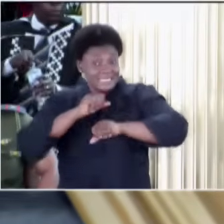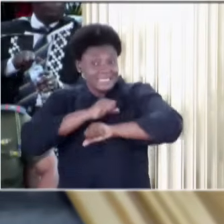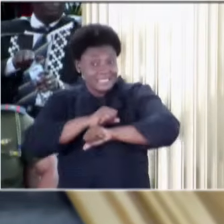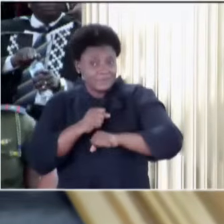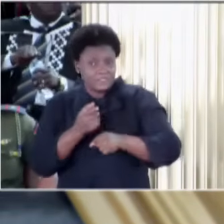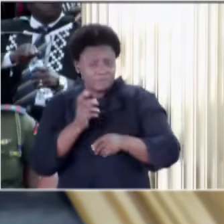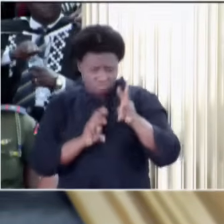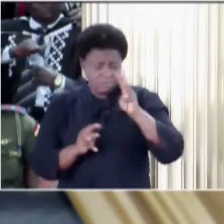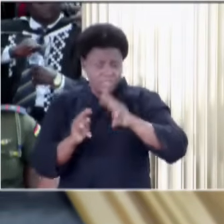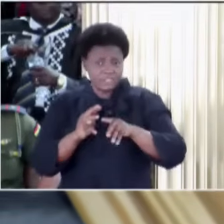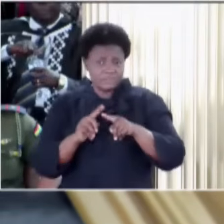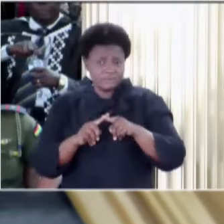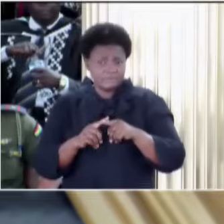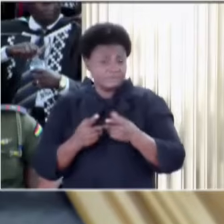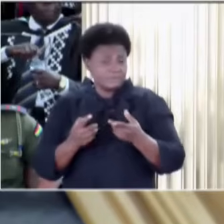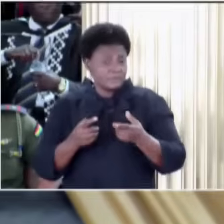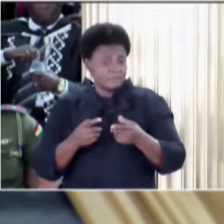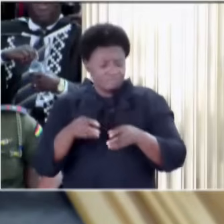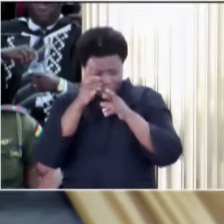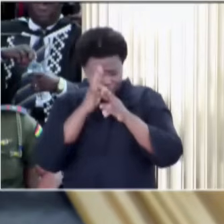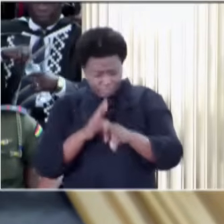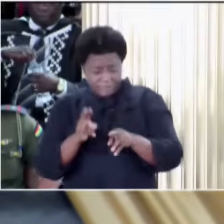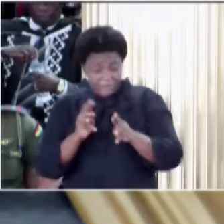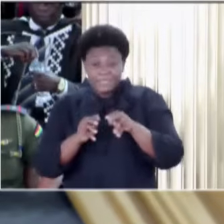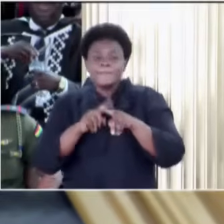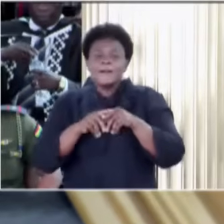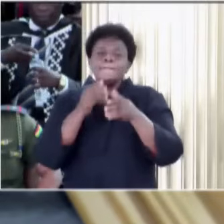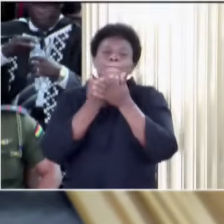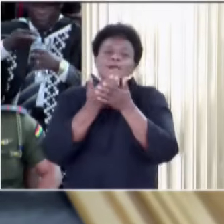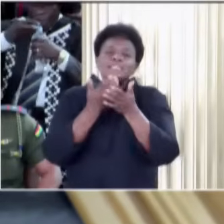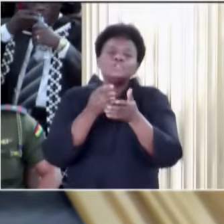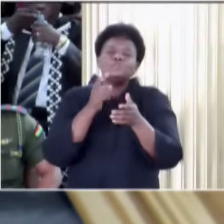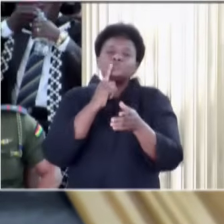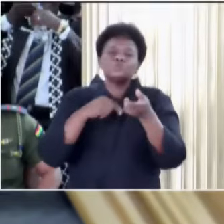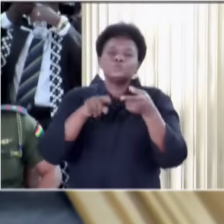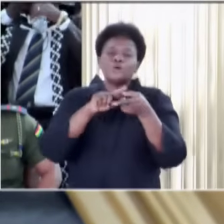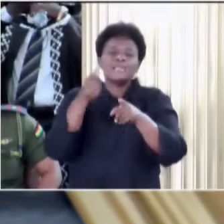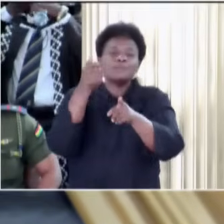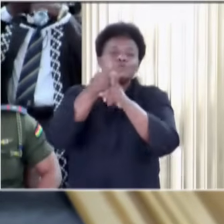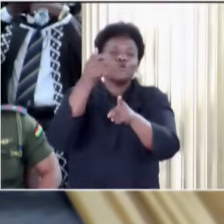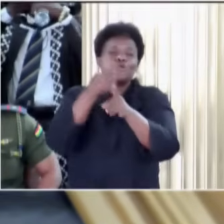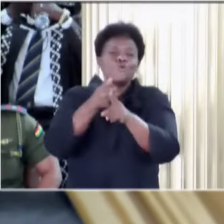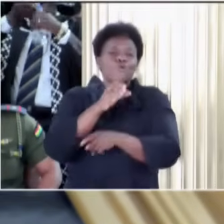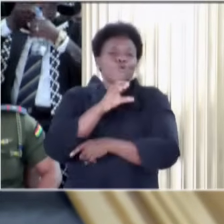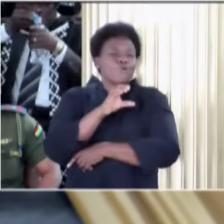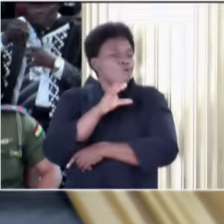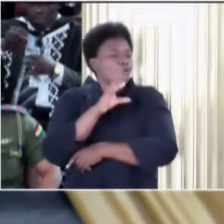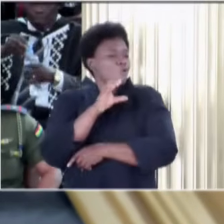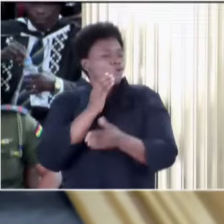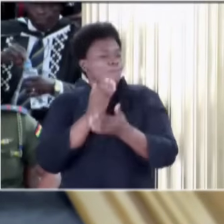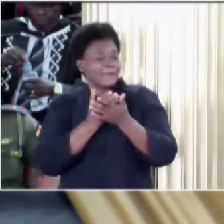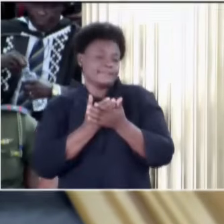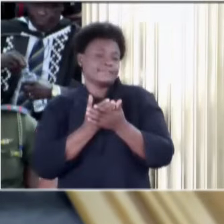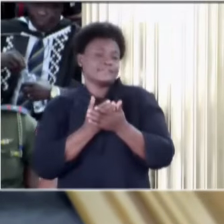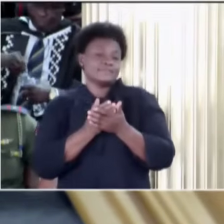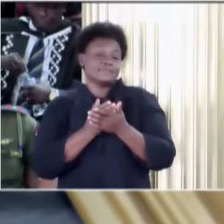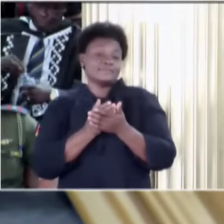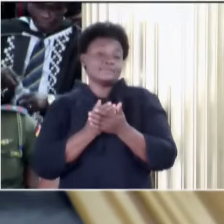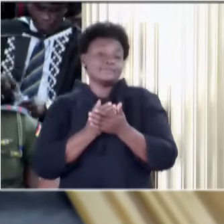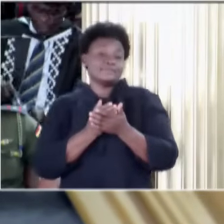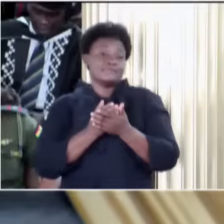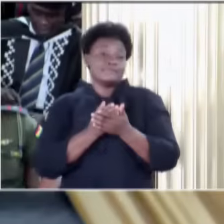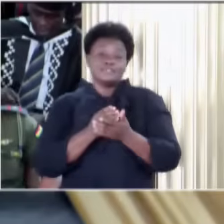dignity matters, but money must not become the only currency that we recognize. Can you